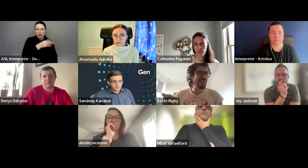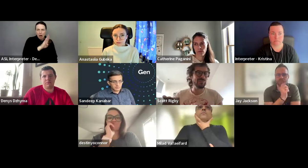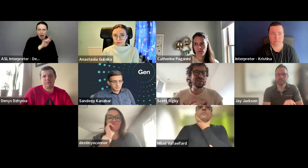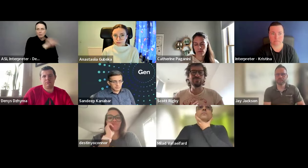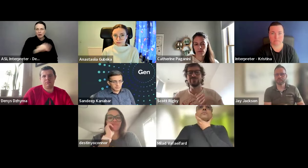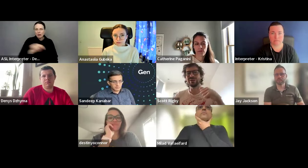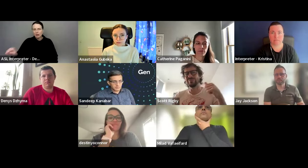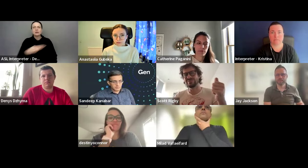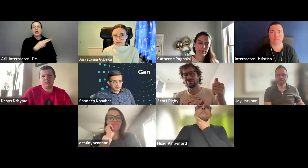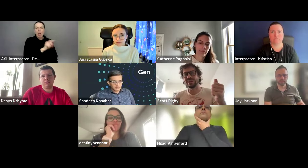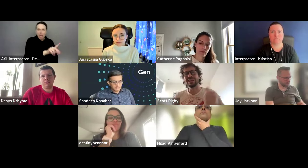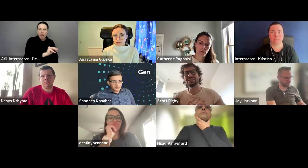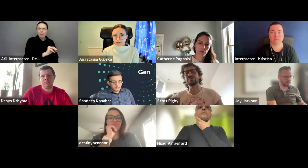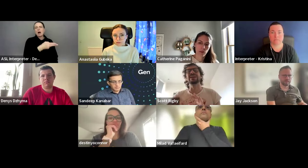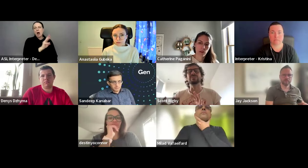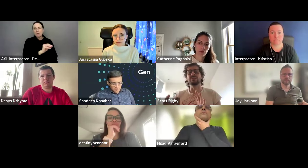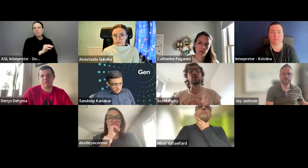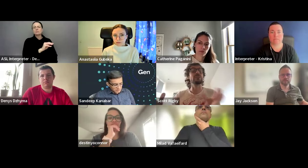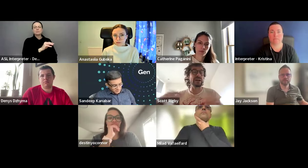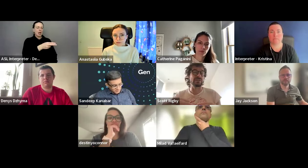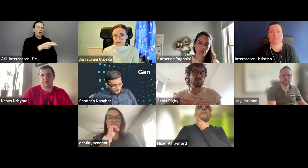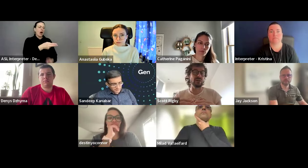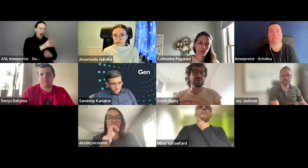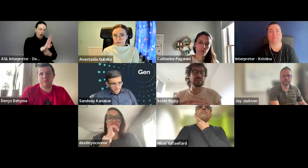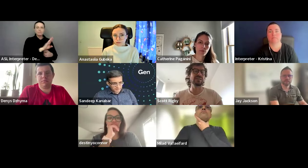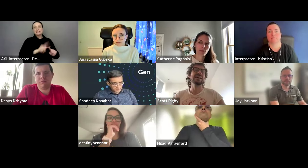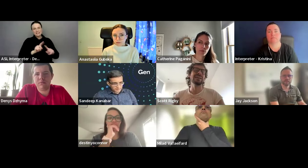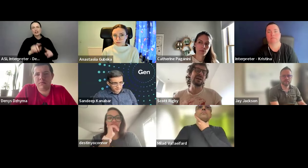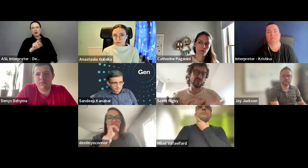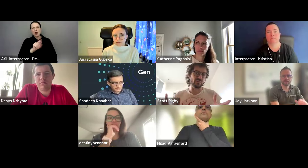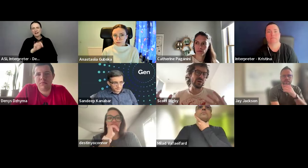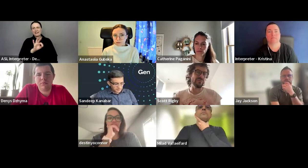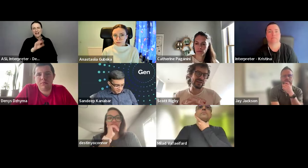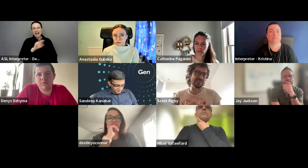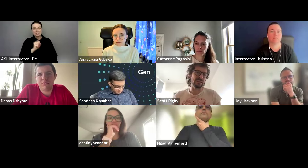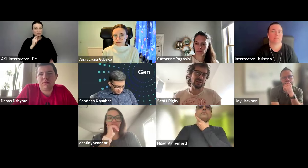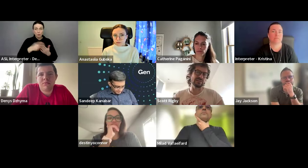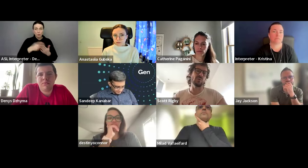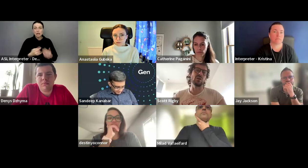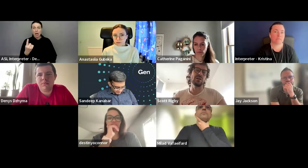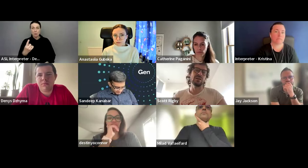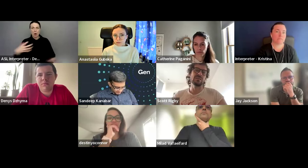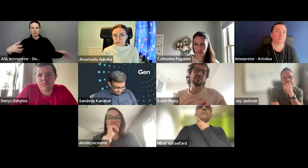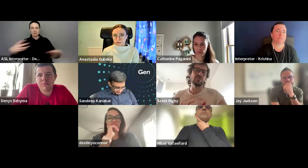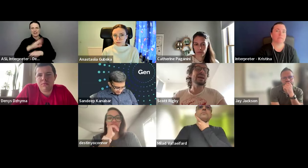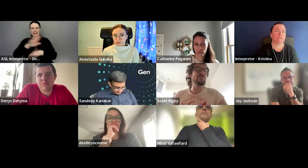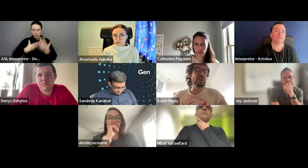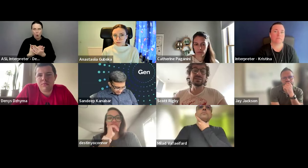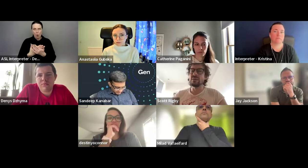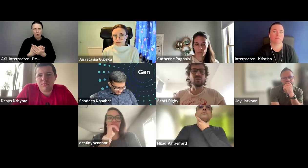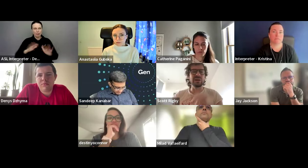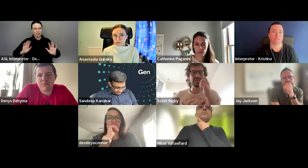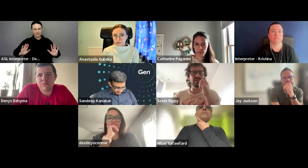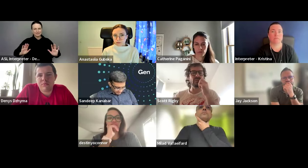There was a Helm hub, there were hubs for different types of artifacts for projects, and now there's one that consolidates them all. So that is